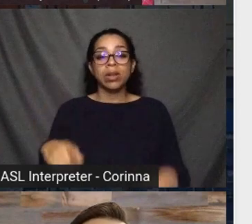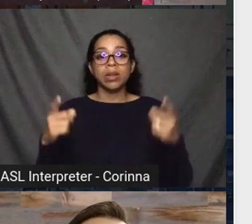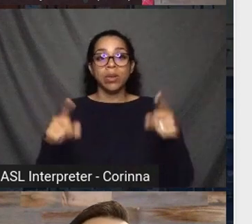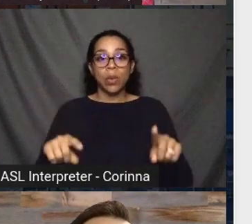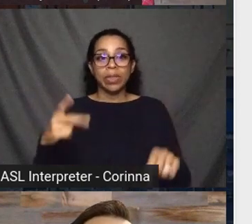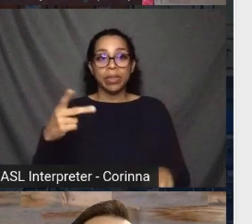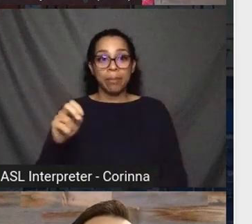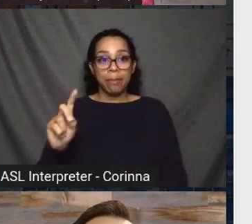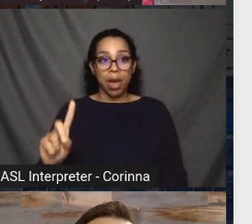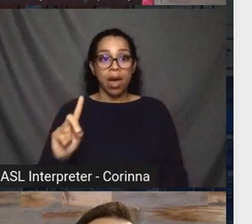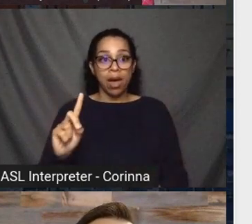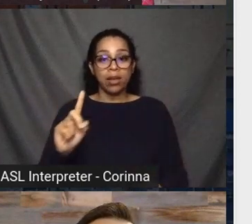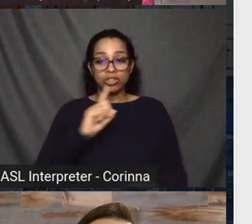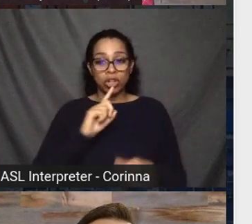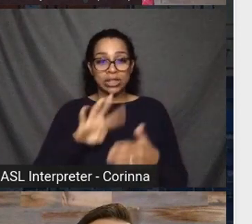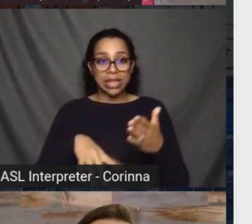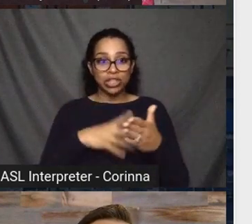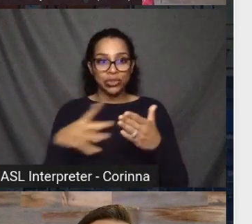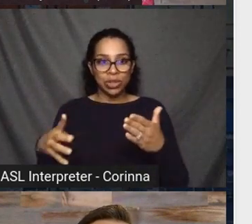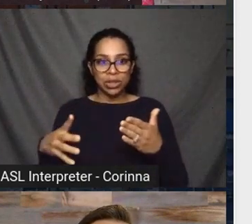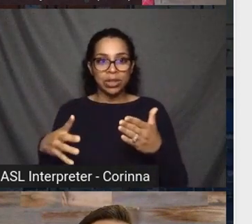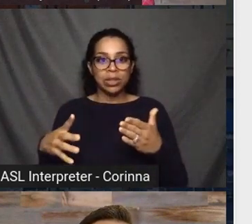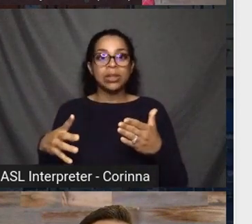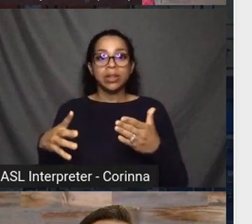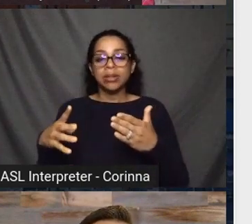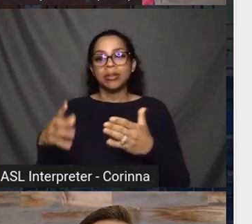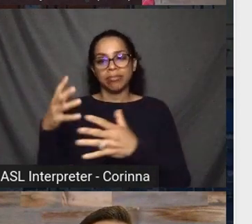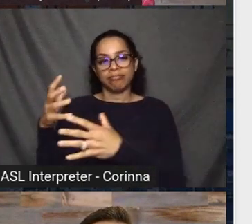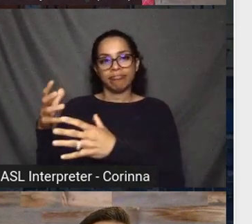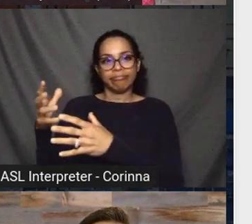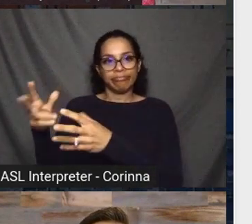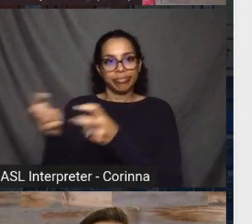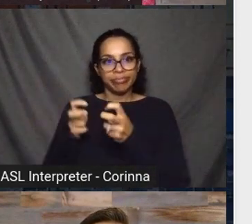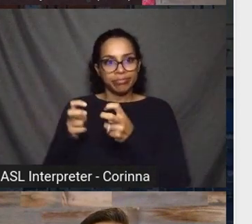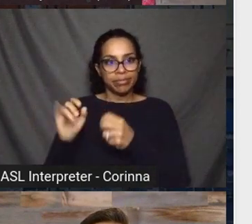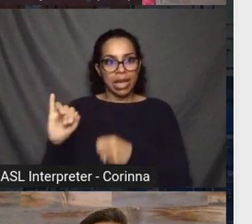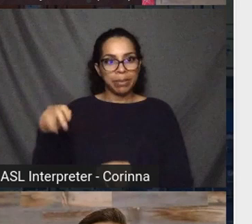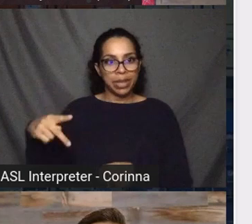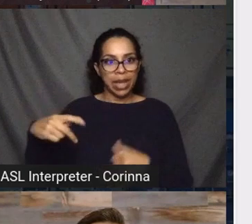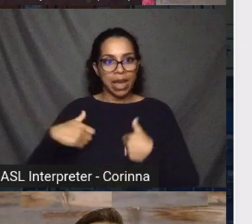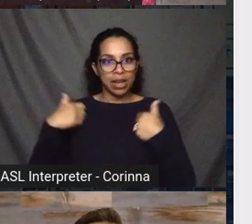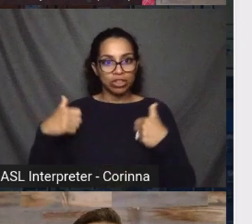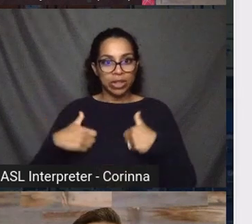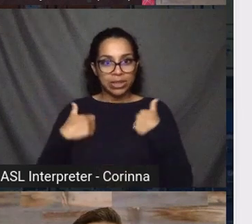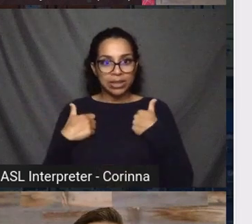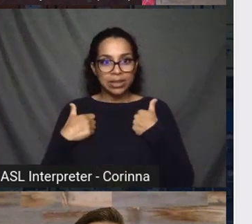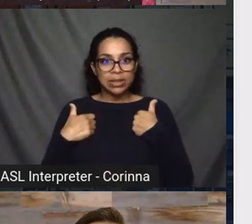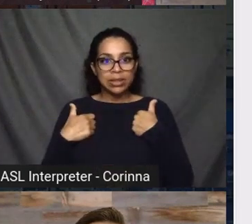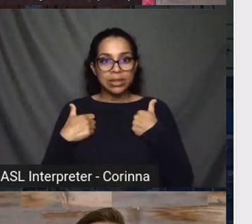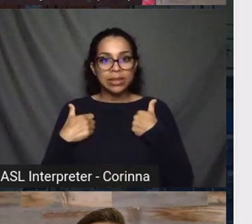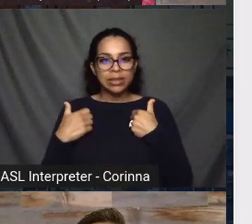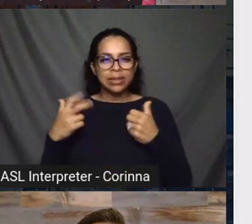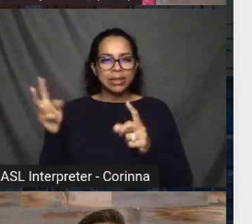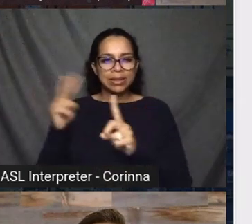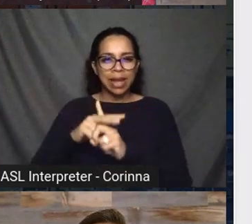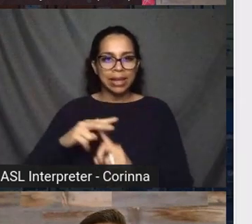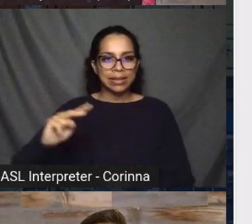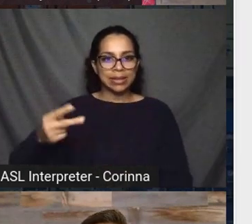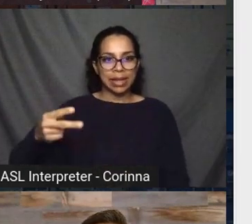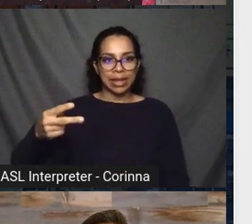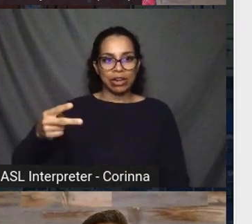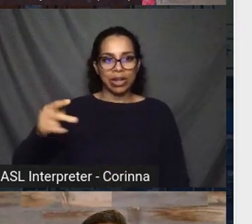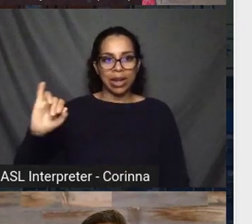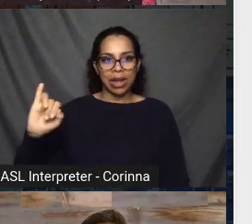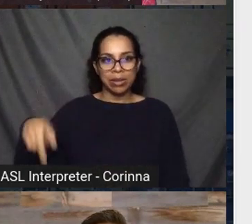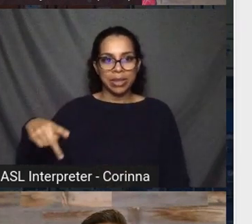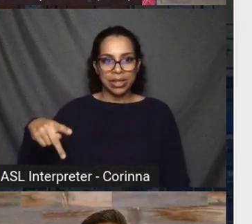are scheduled, actually the pods get an IP address, and those pods IP address are a VPC IP that are assigned as a secondary IPs here.